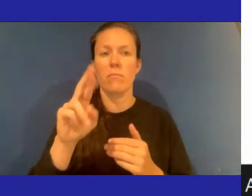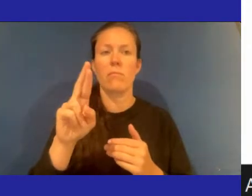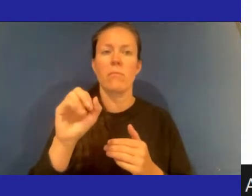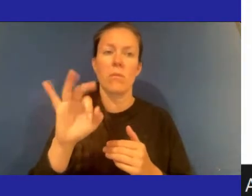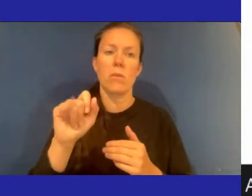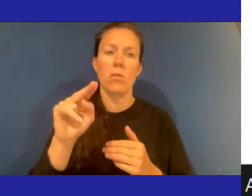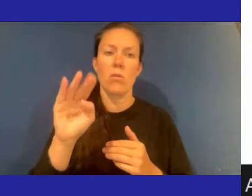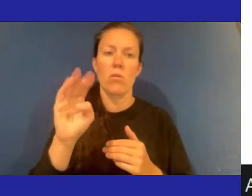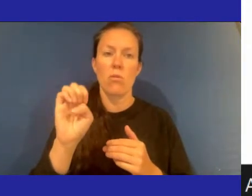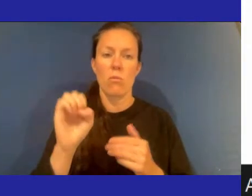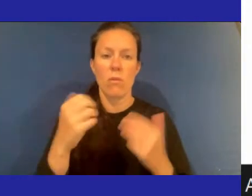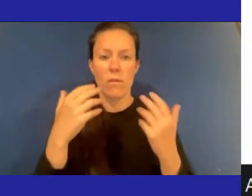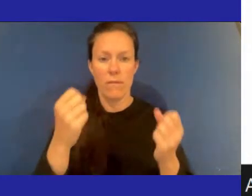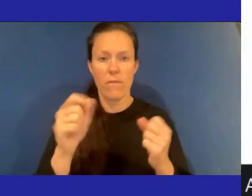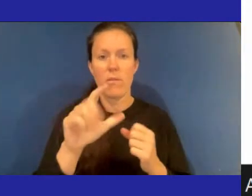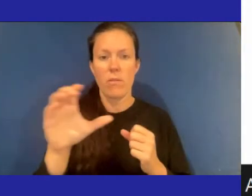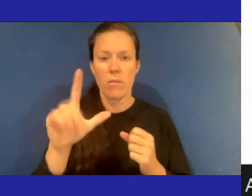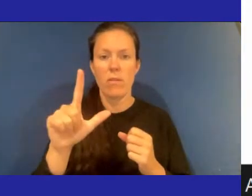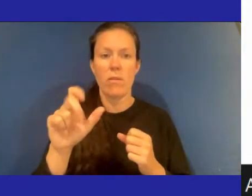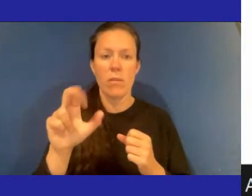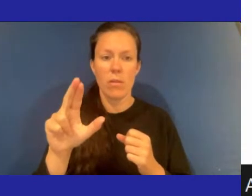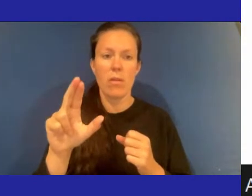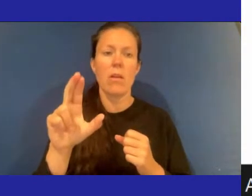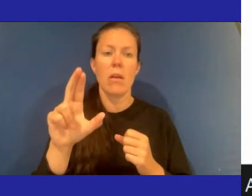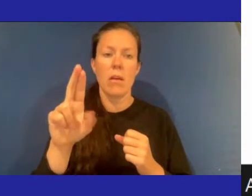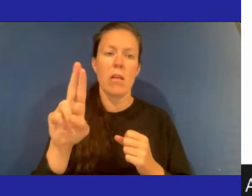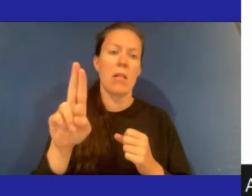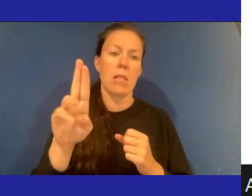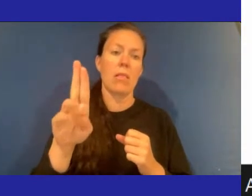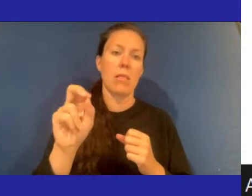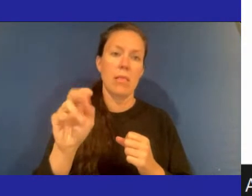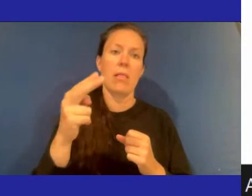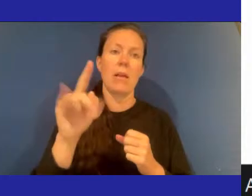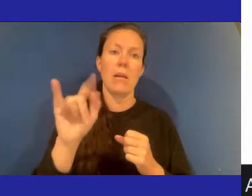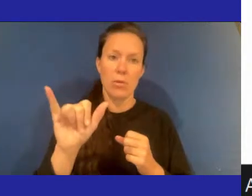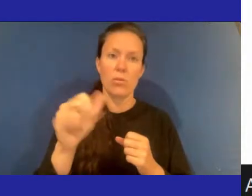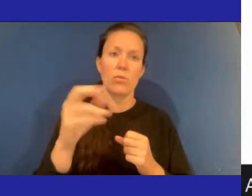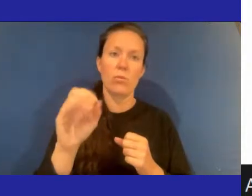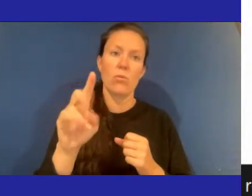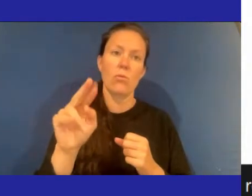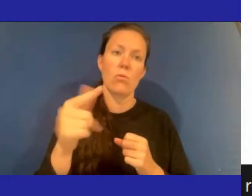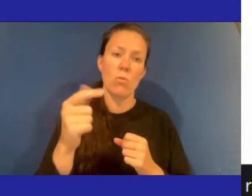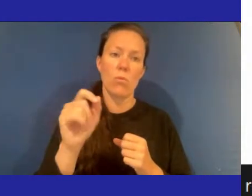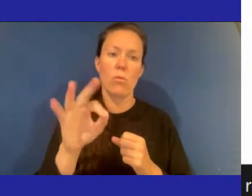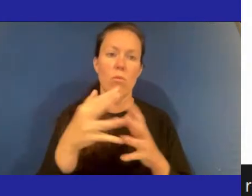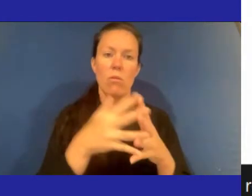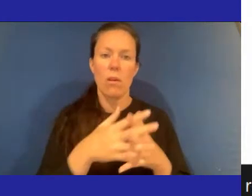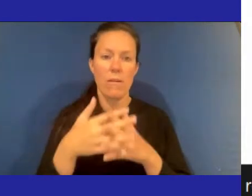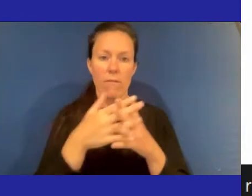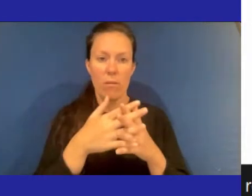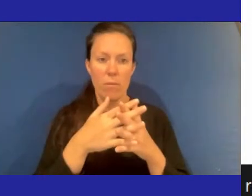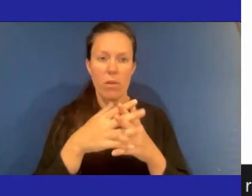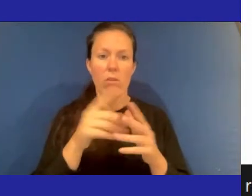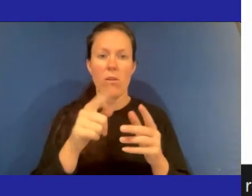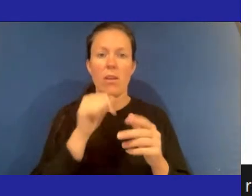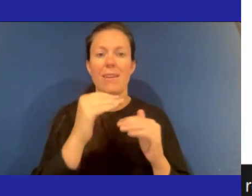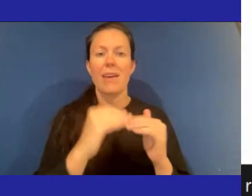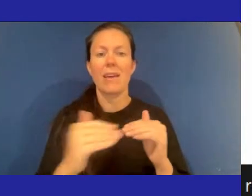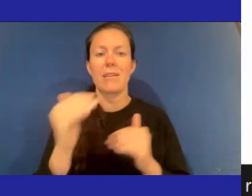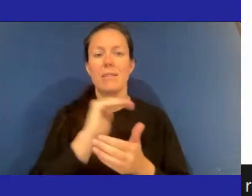LLC Laboratory Holdings of America and Quest Diagnostics for referred pathology laboratory testing at a not-to-exceed amount